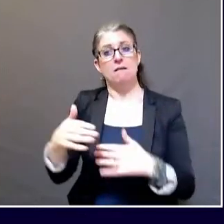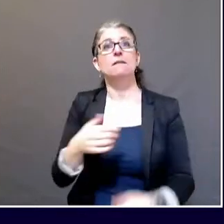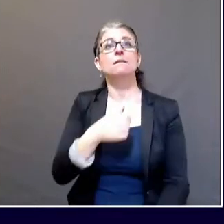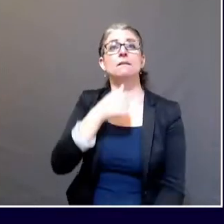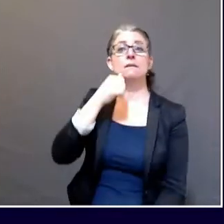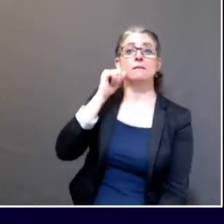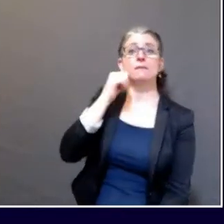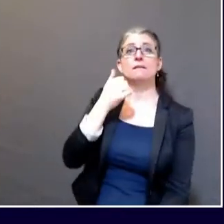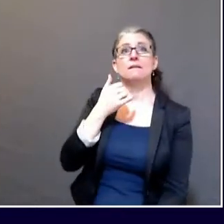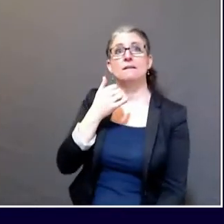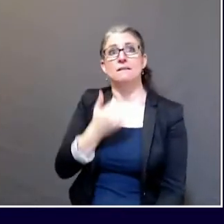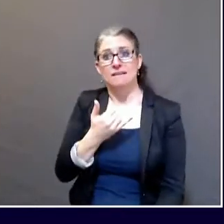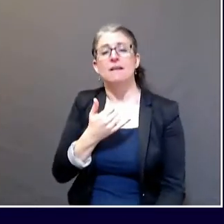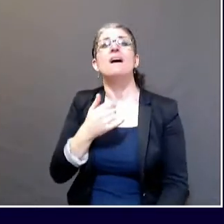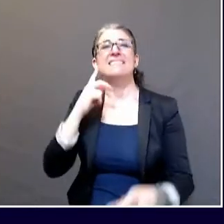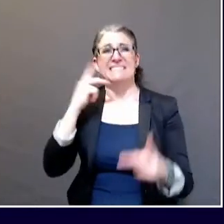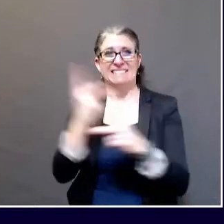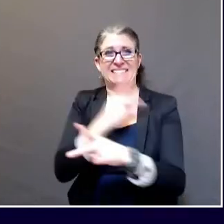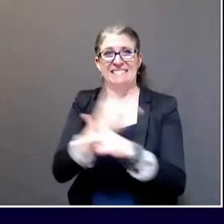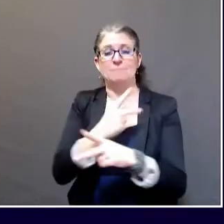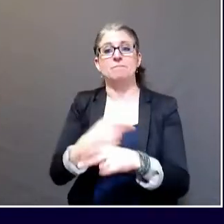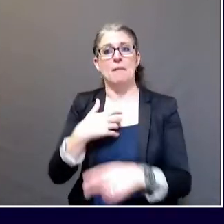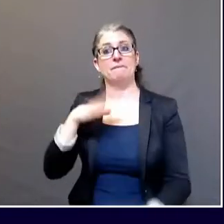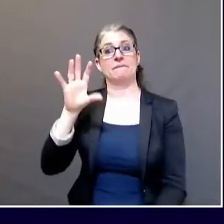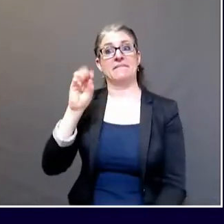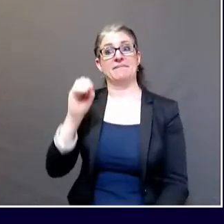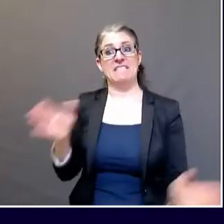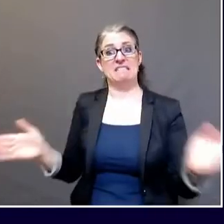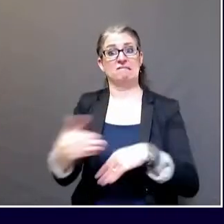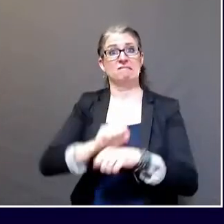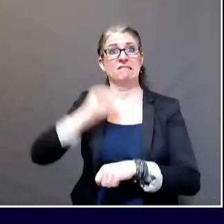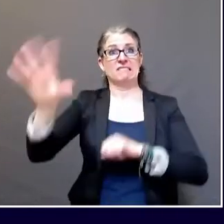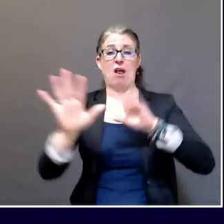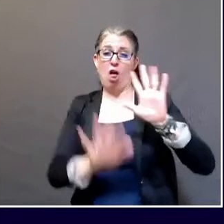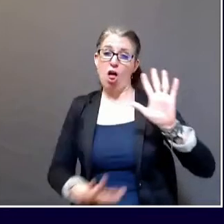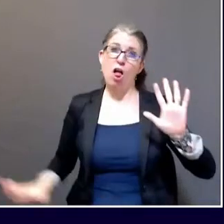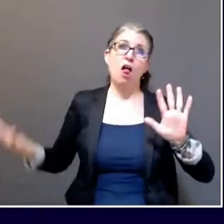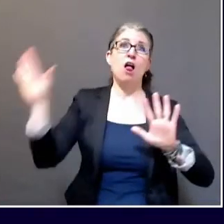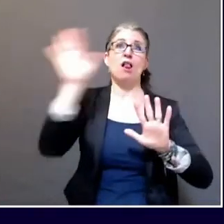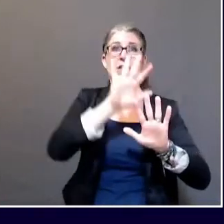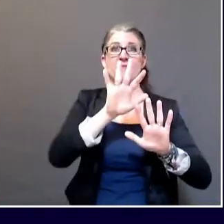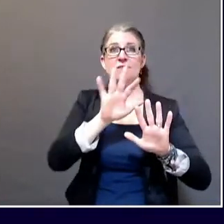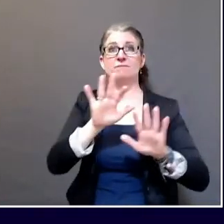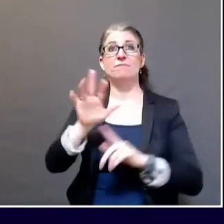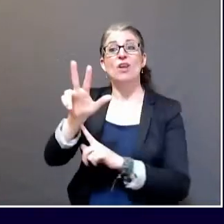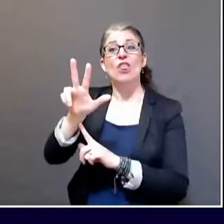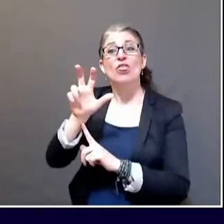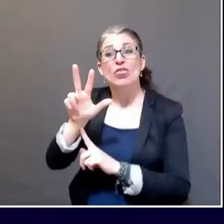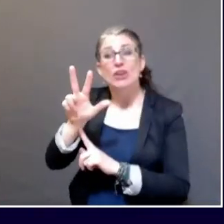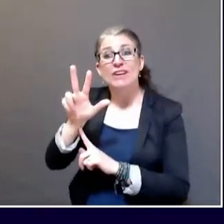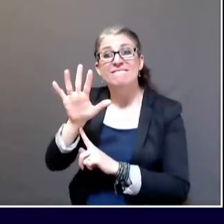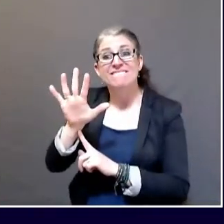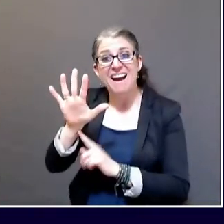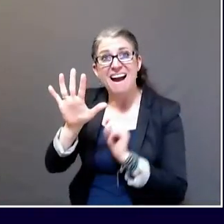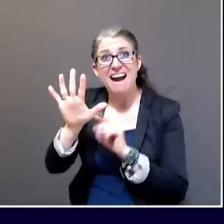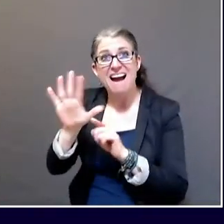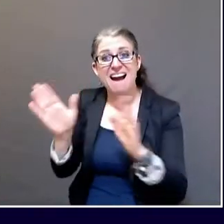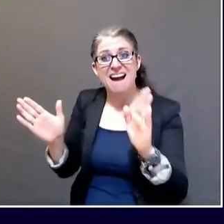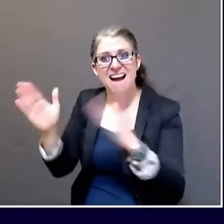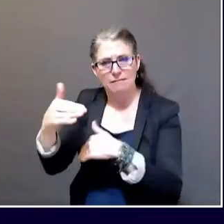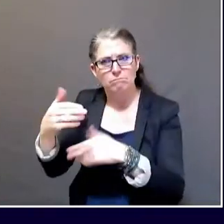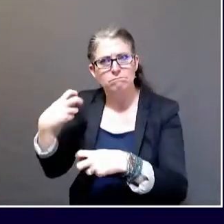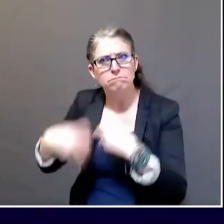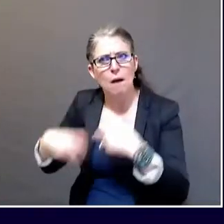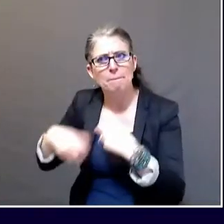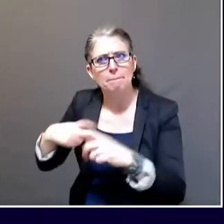50 shipments slated to arrive in the state, 35 had experienced a temperature at